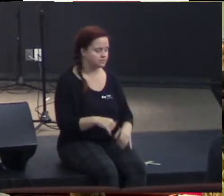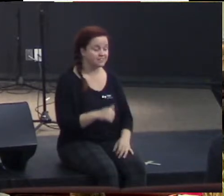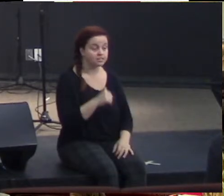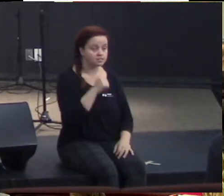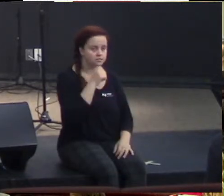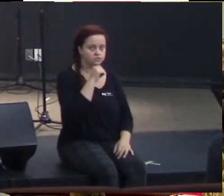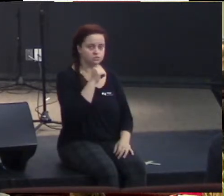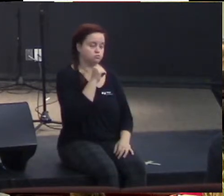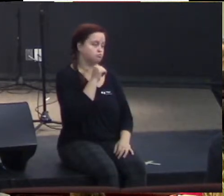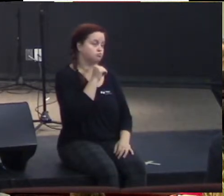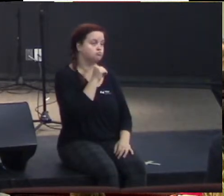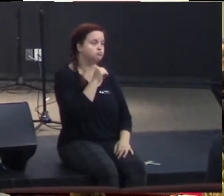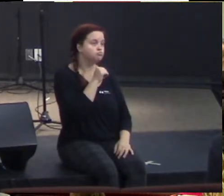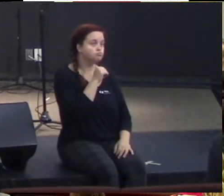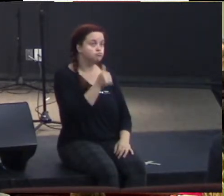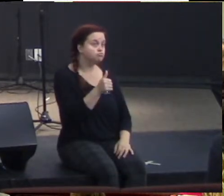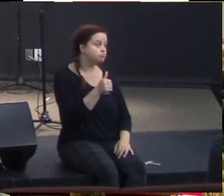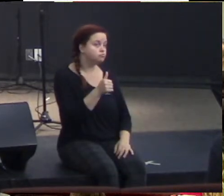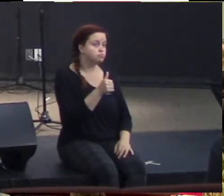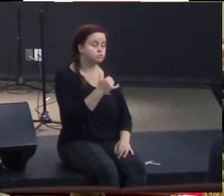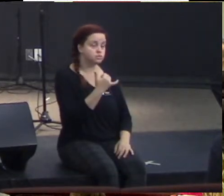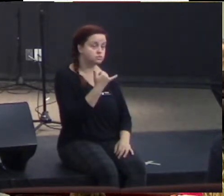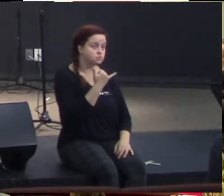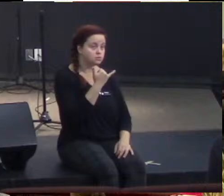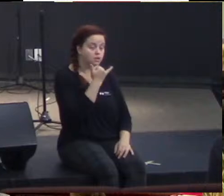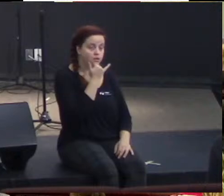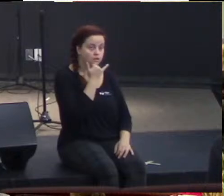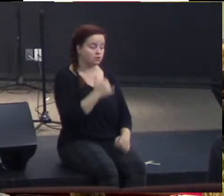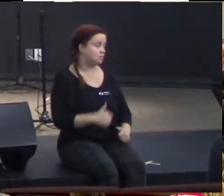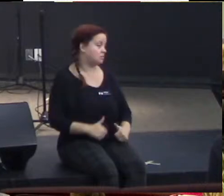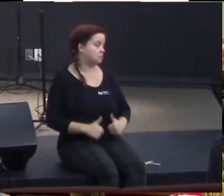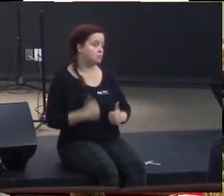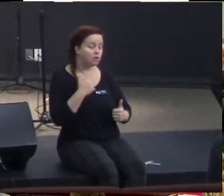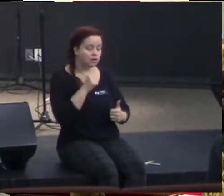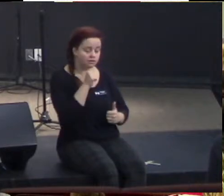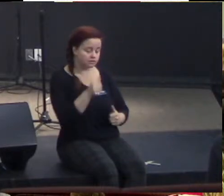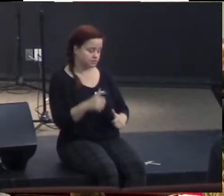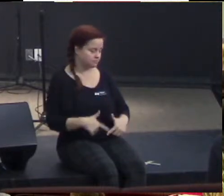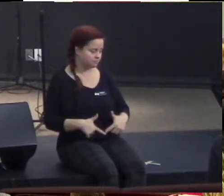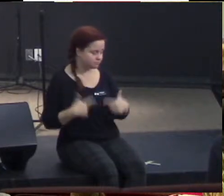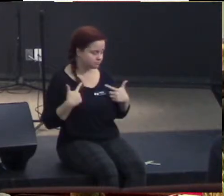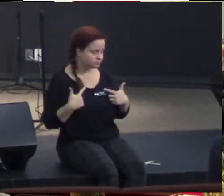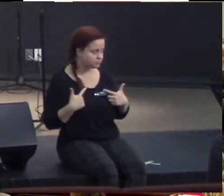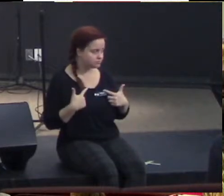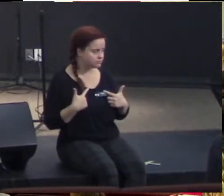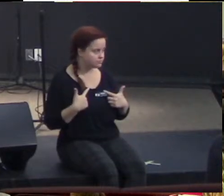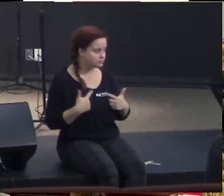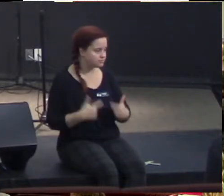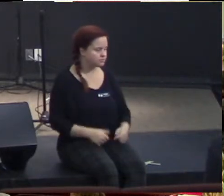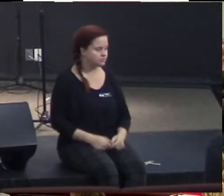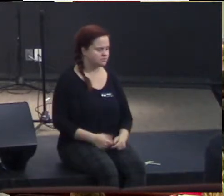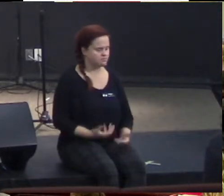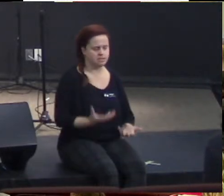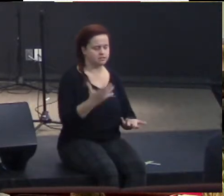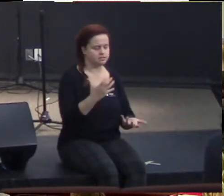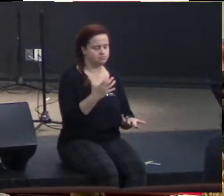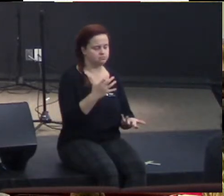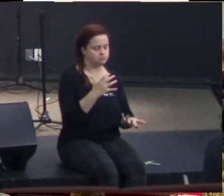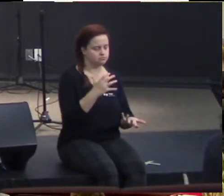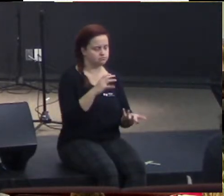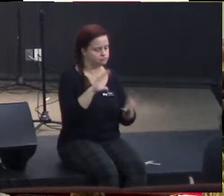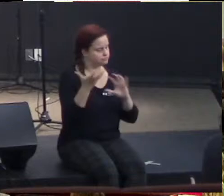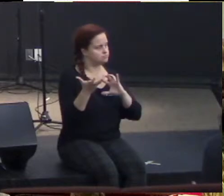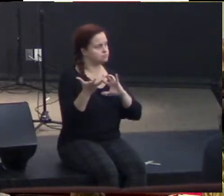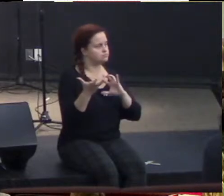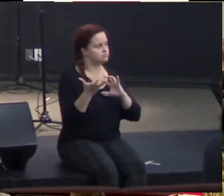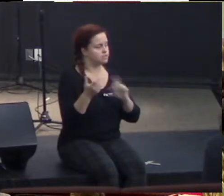It's not life isn't being lived. And it's a miss.